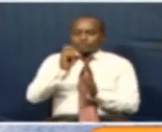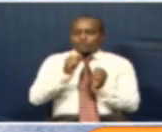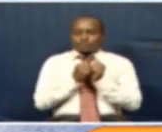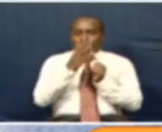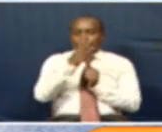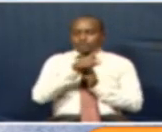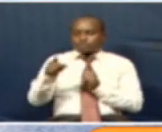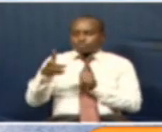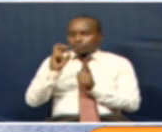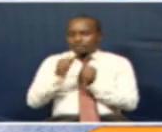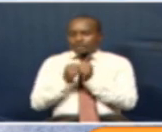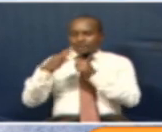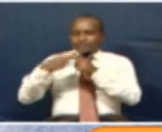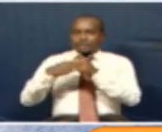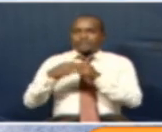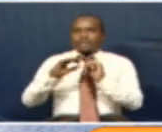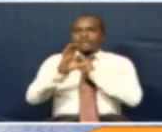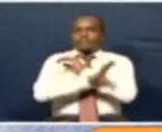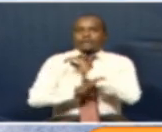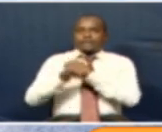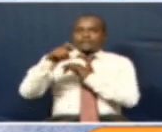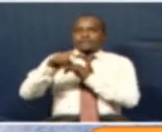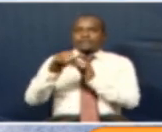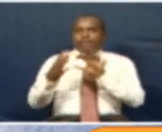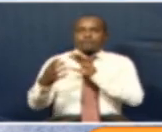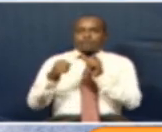2014-2018, the country needs at least